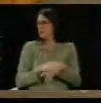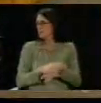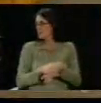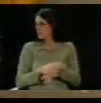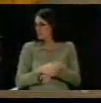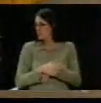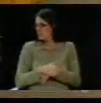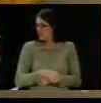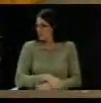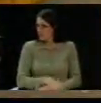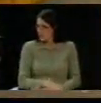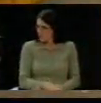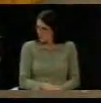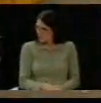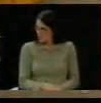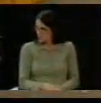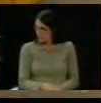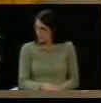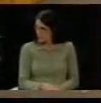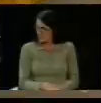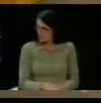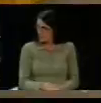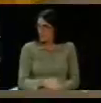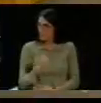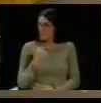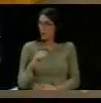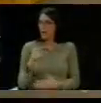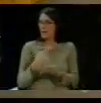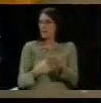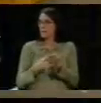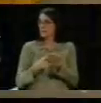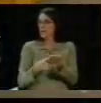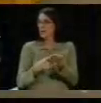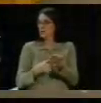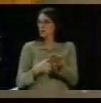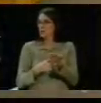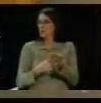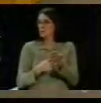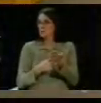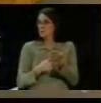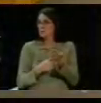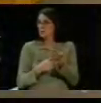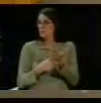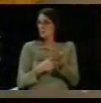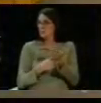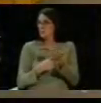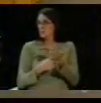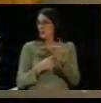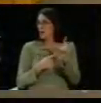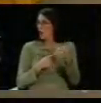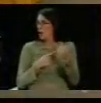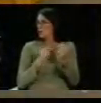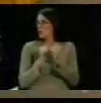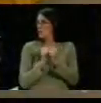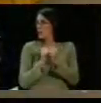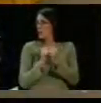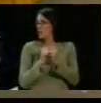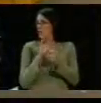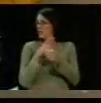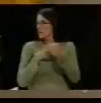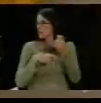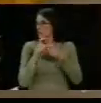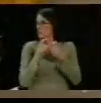by Commissioner Clark. Okay, is there any discussion only, I guess, dealing with the substitute motion at this point? That's